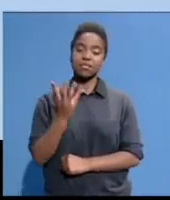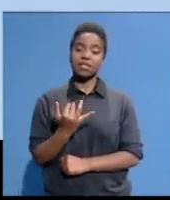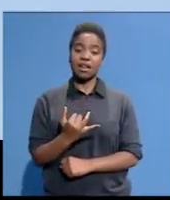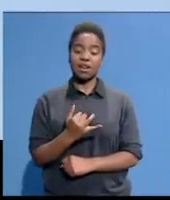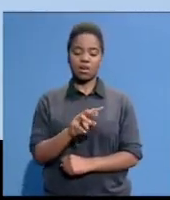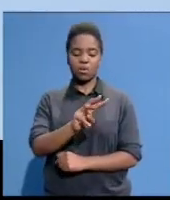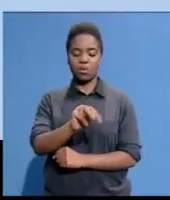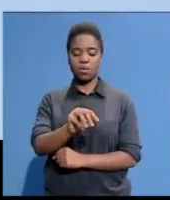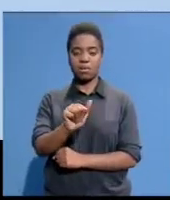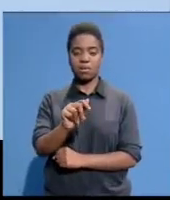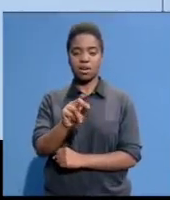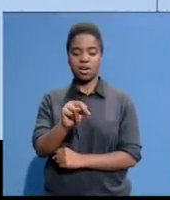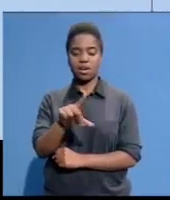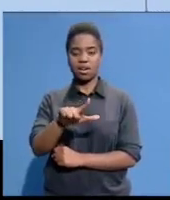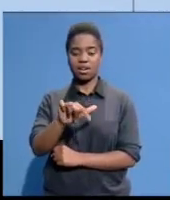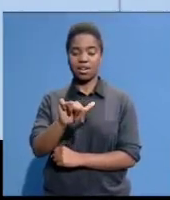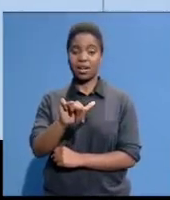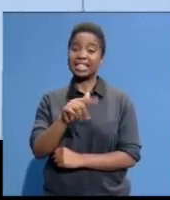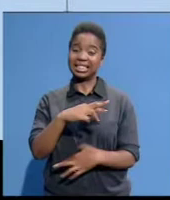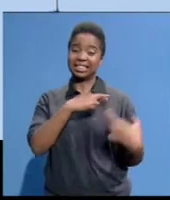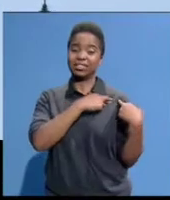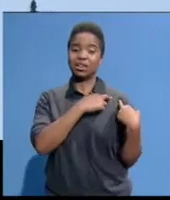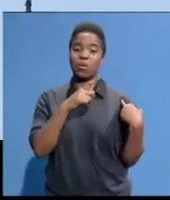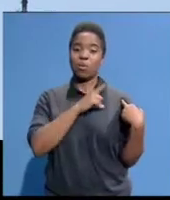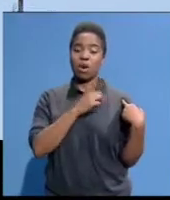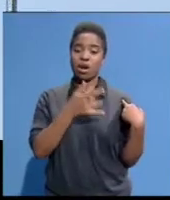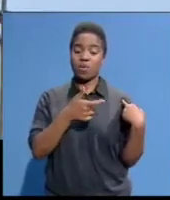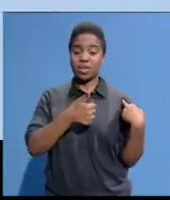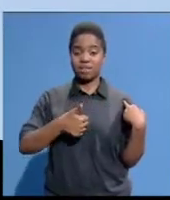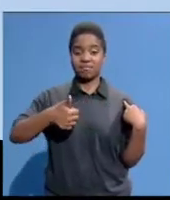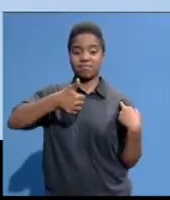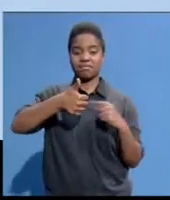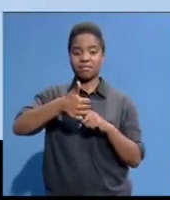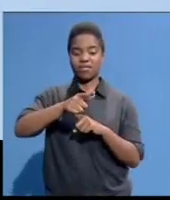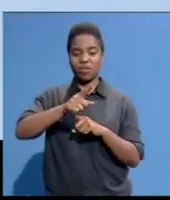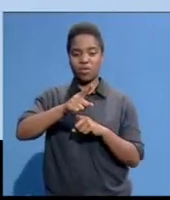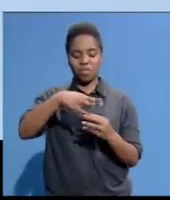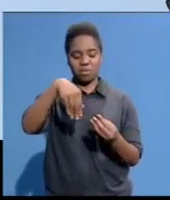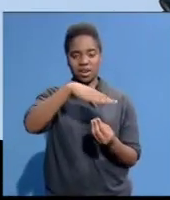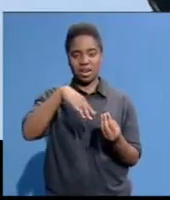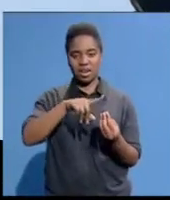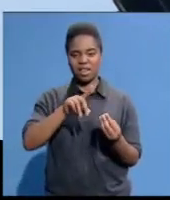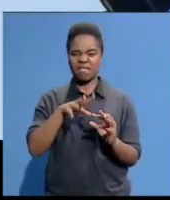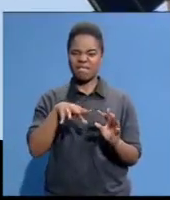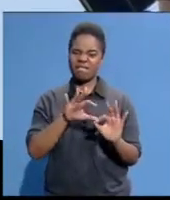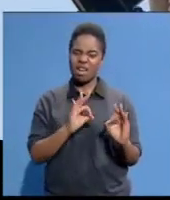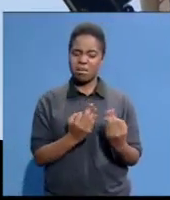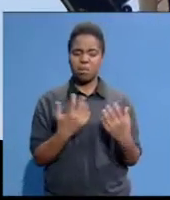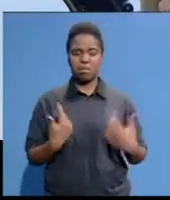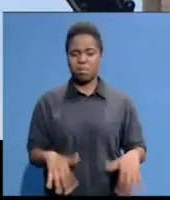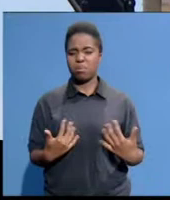him as the heir now, as in Nhloko yakwa Mandela, is enormous, Rob. It's a